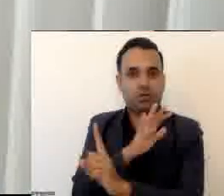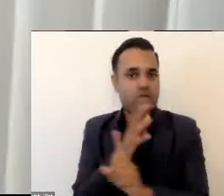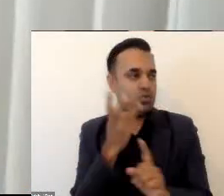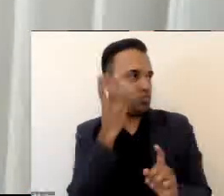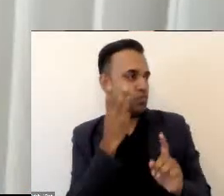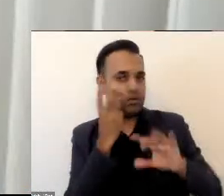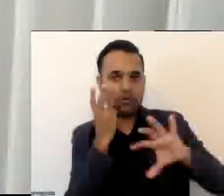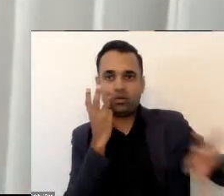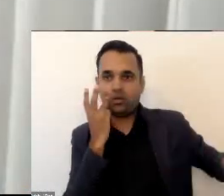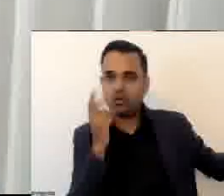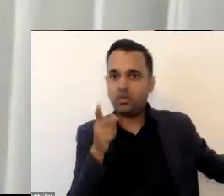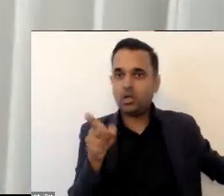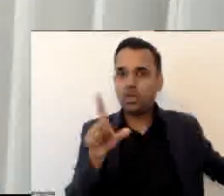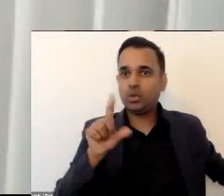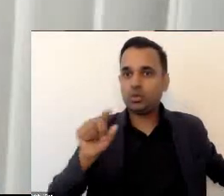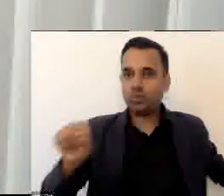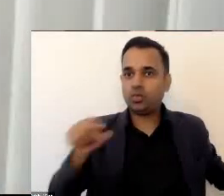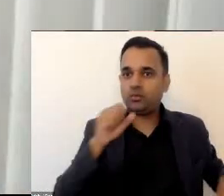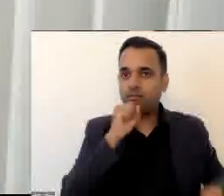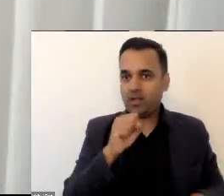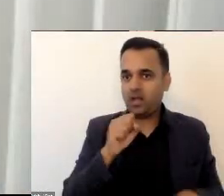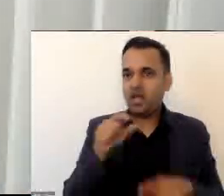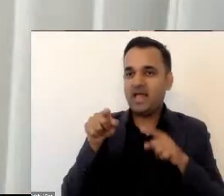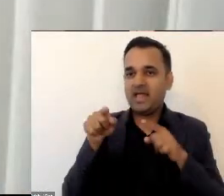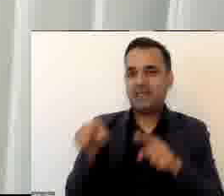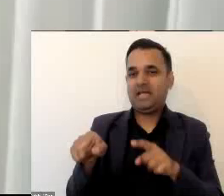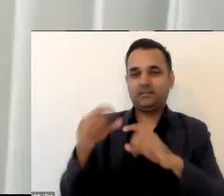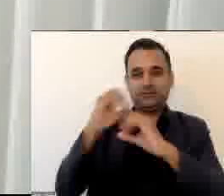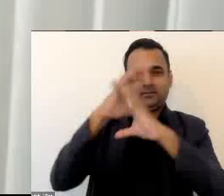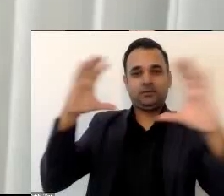are some of the critical issues that, you know, you've rightly sort of